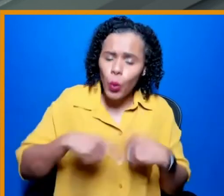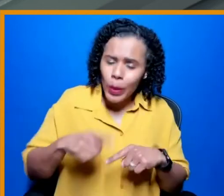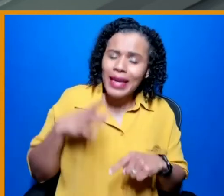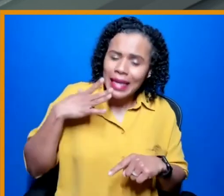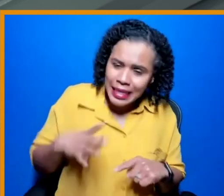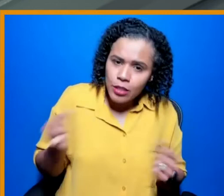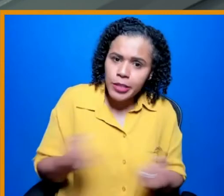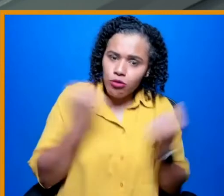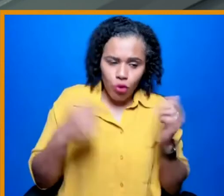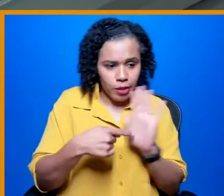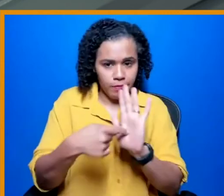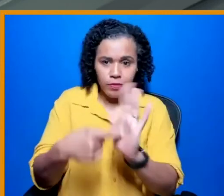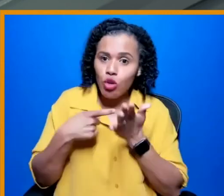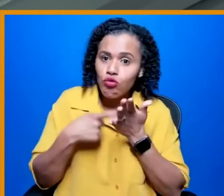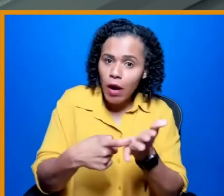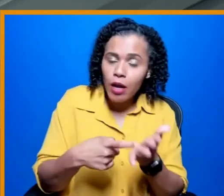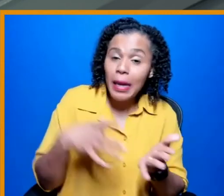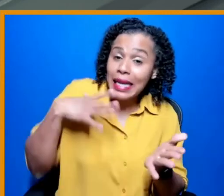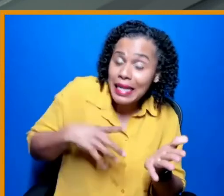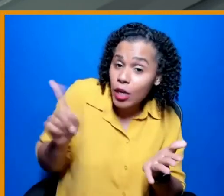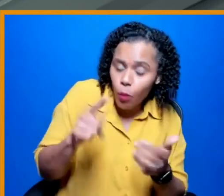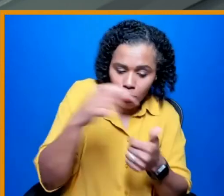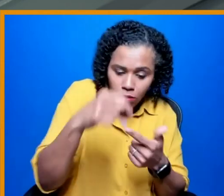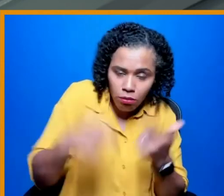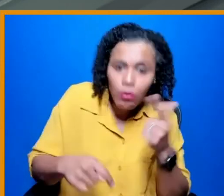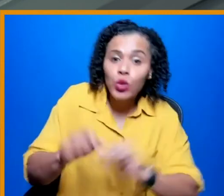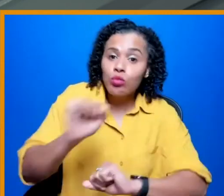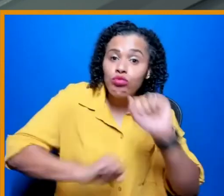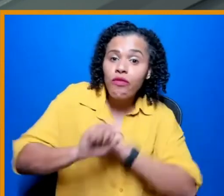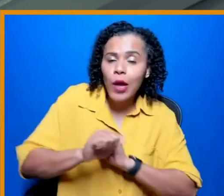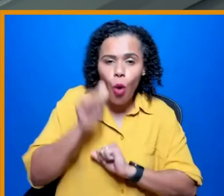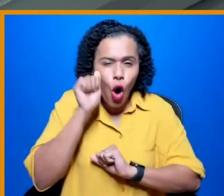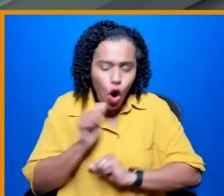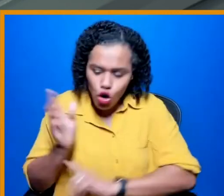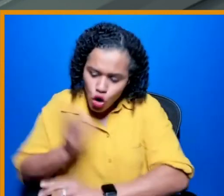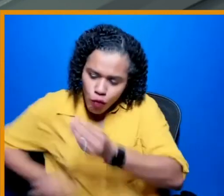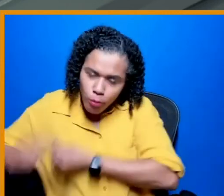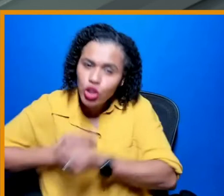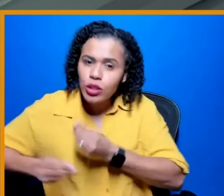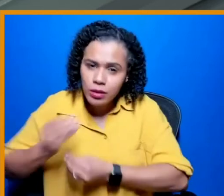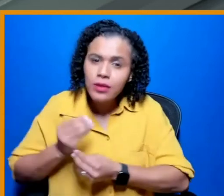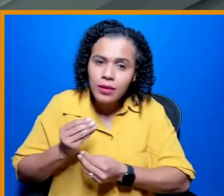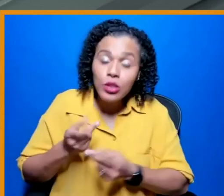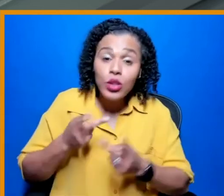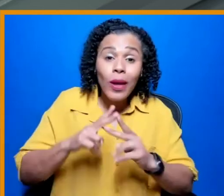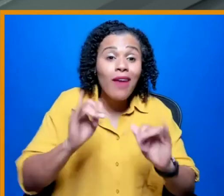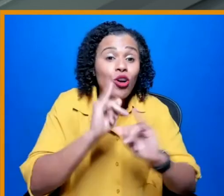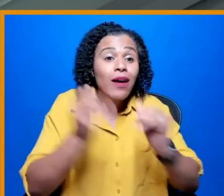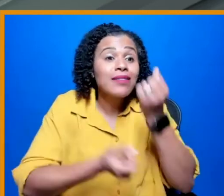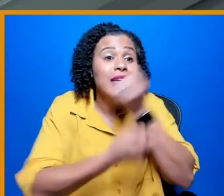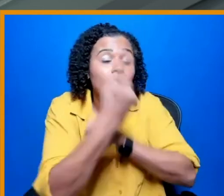able to recommend the changes needed to proactively prevent corruption of this level from ever being present in a crisis response again in this